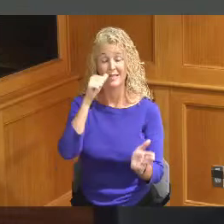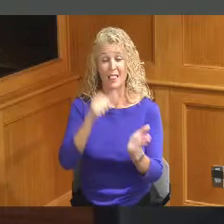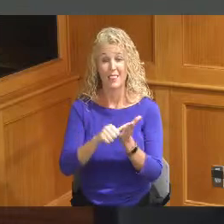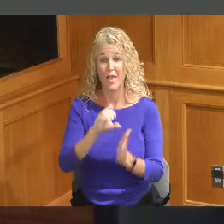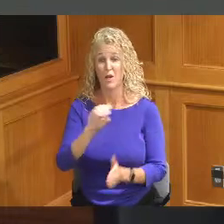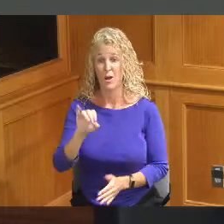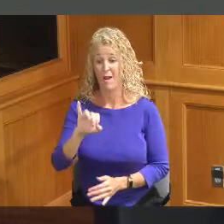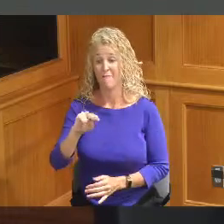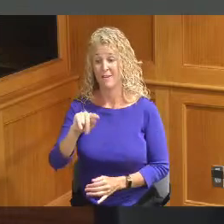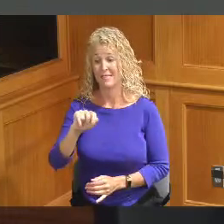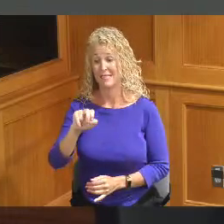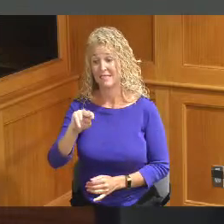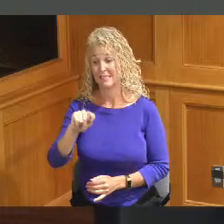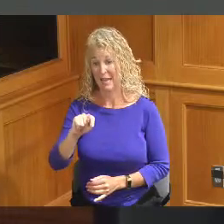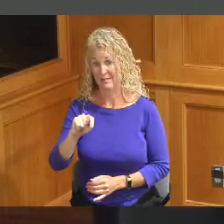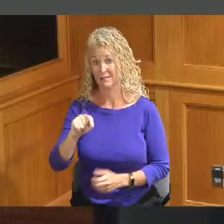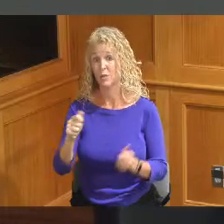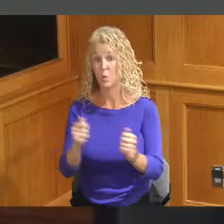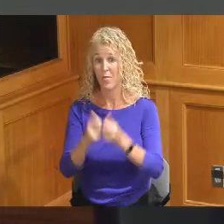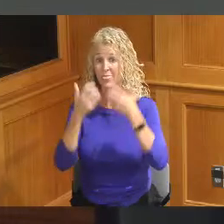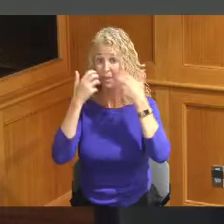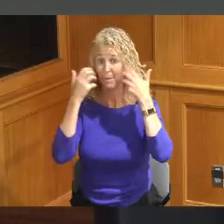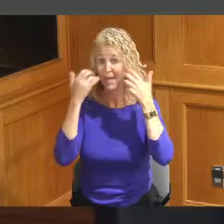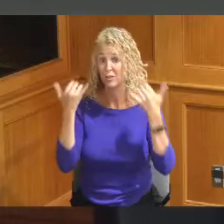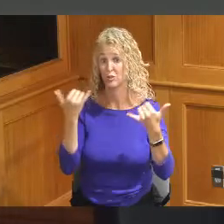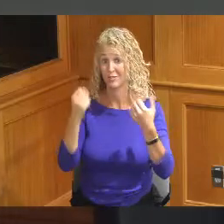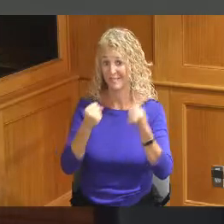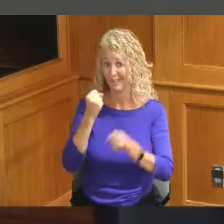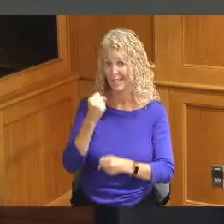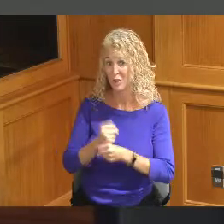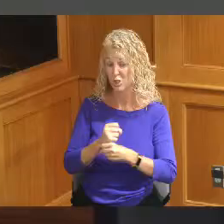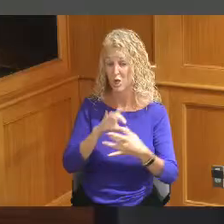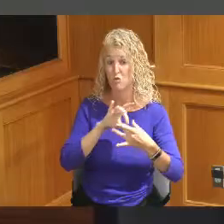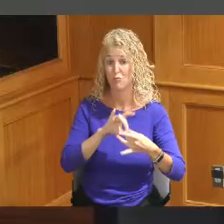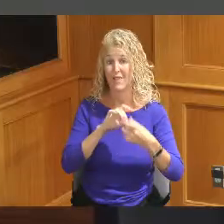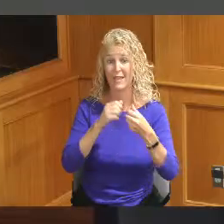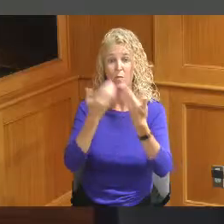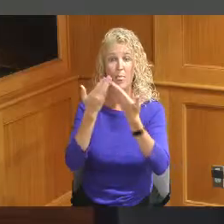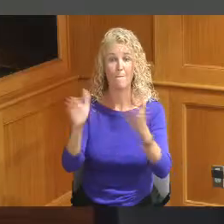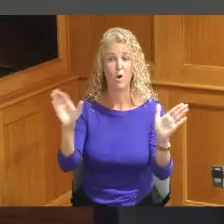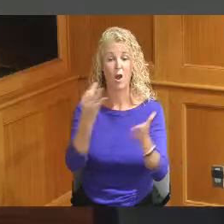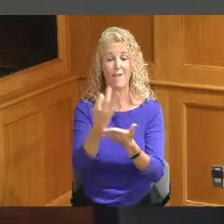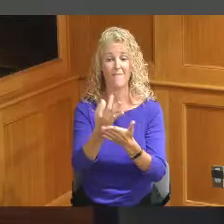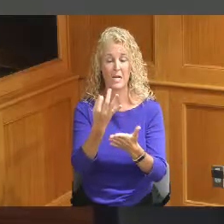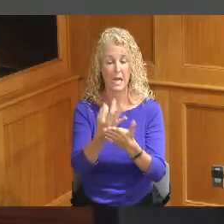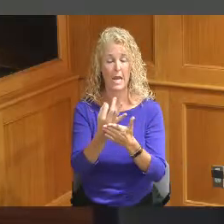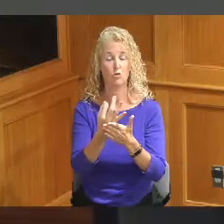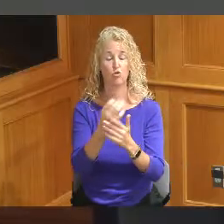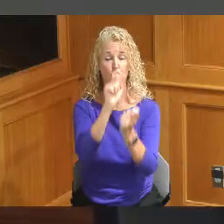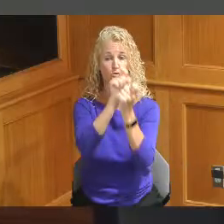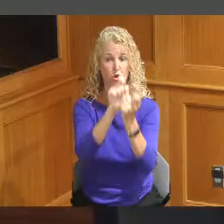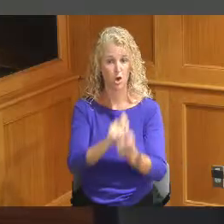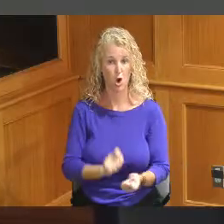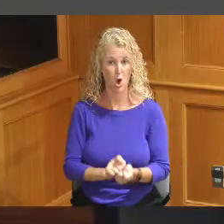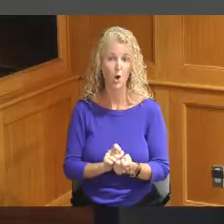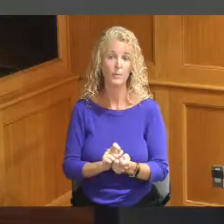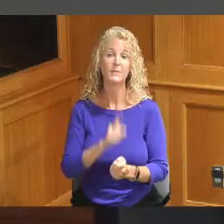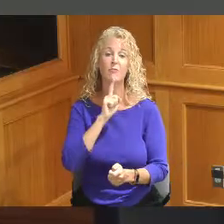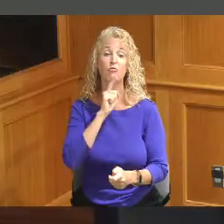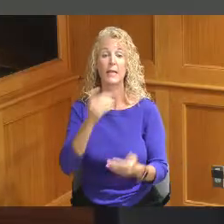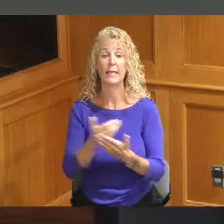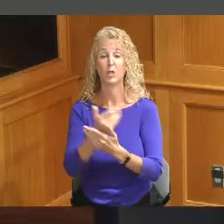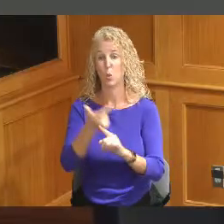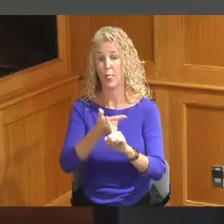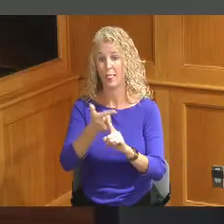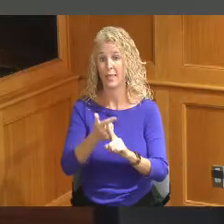Cincinnati Bengals earlier this summer related to the broad financial terms and framework for a new lease